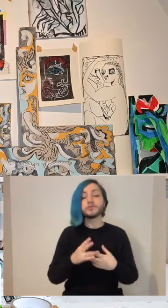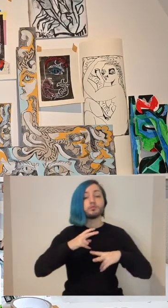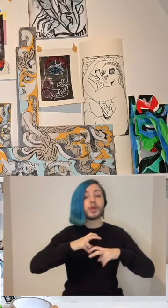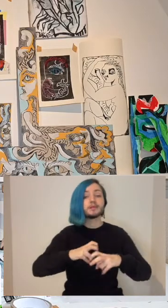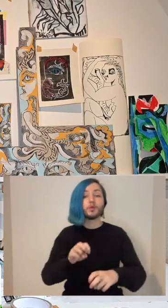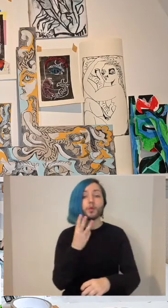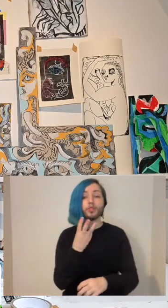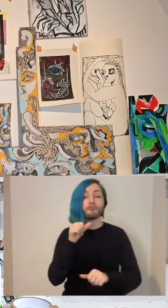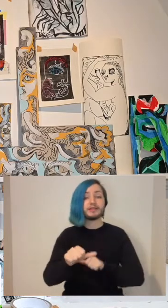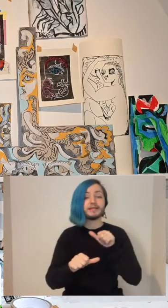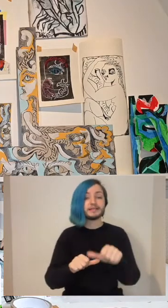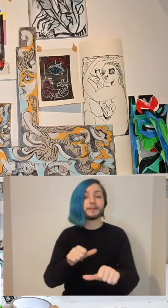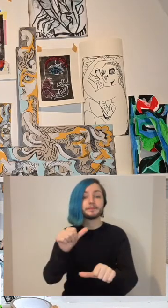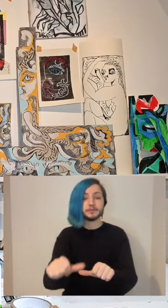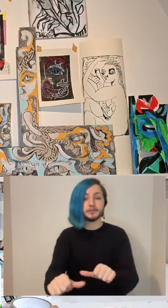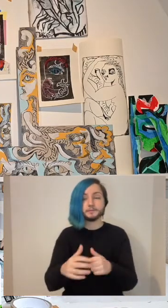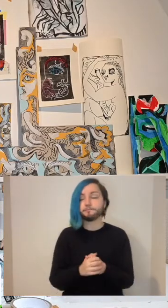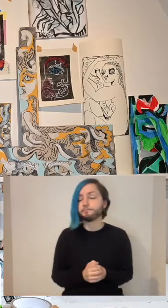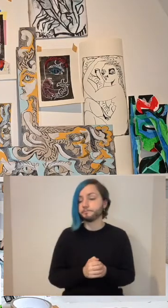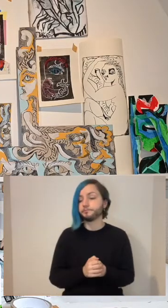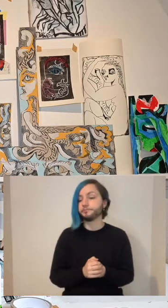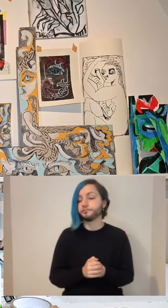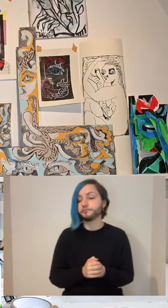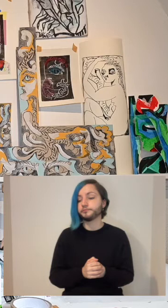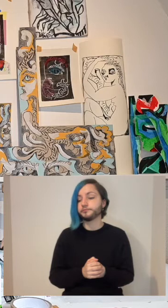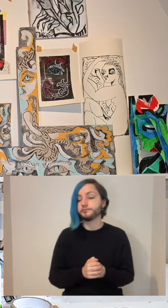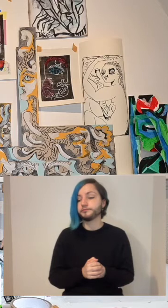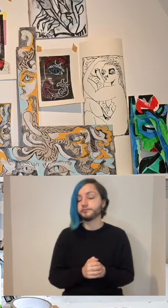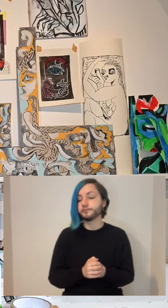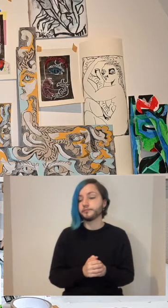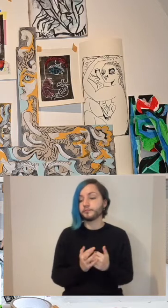will explore three steps in this workshop. So